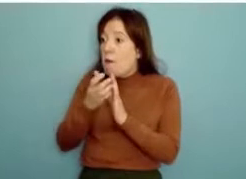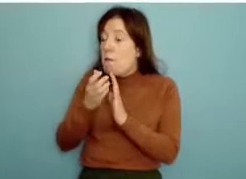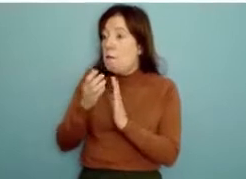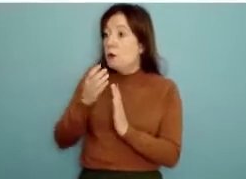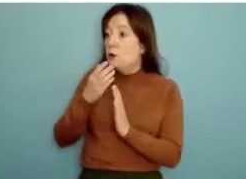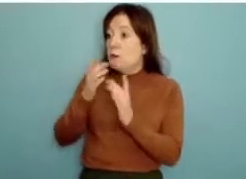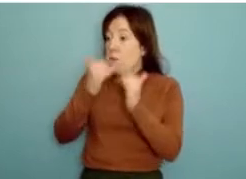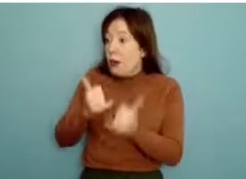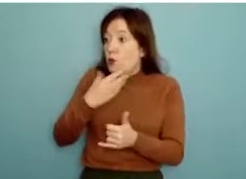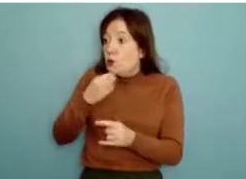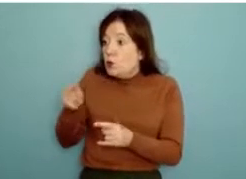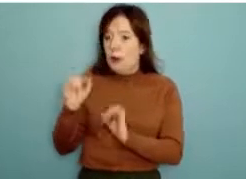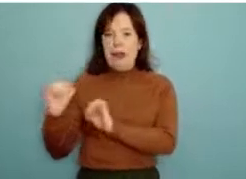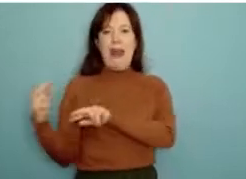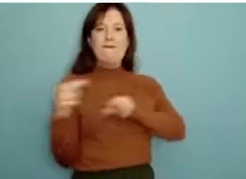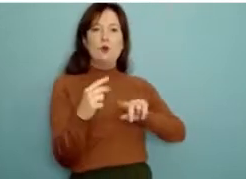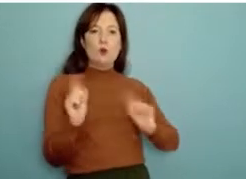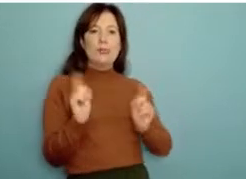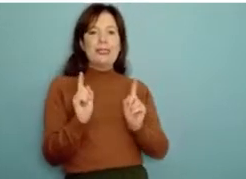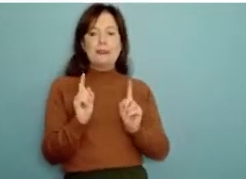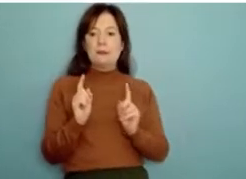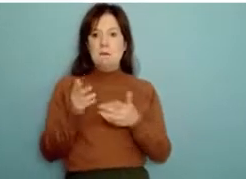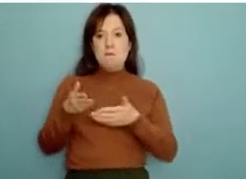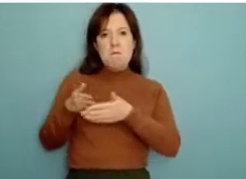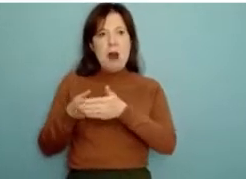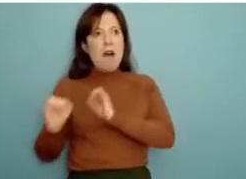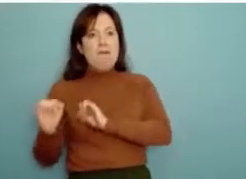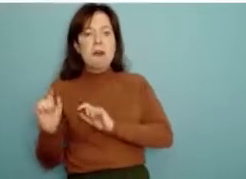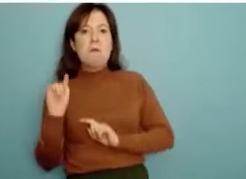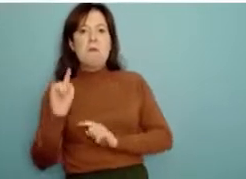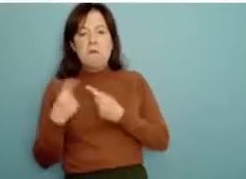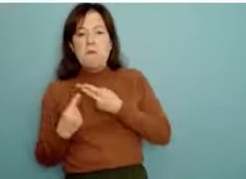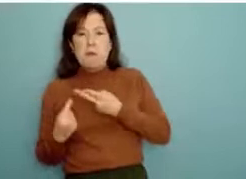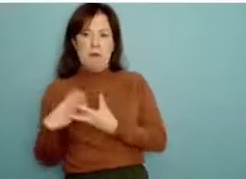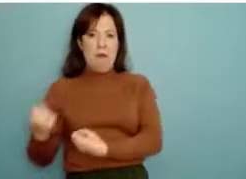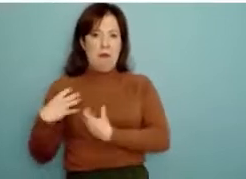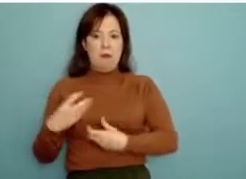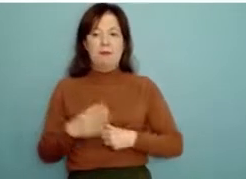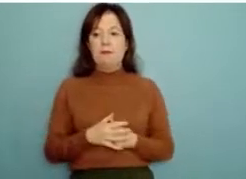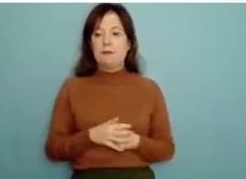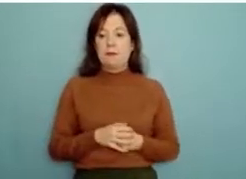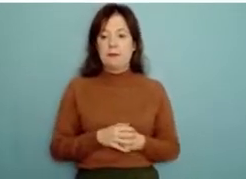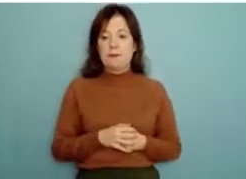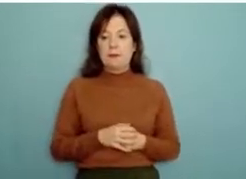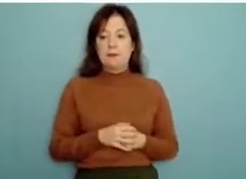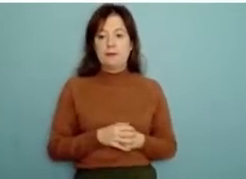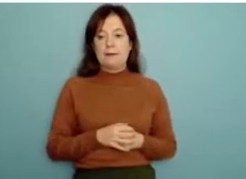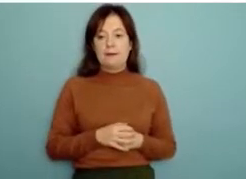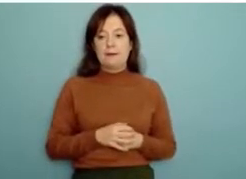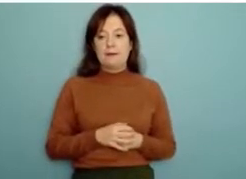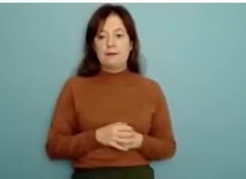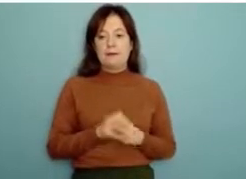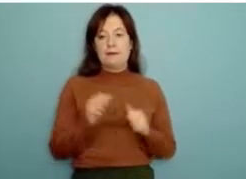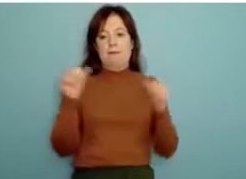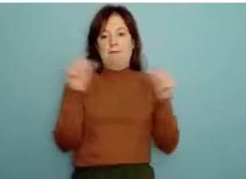barriers of implementing them across settings. So the model, the COM-B model, essentially proposes